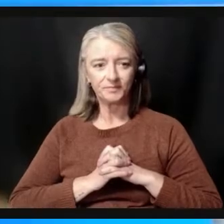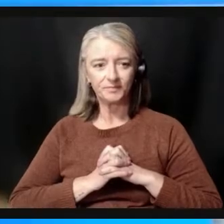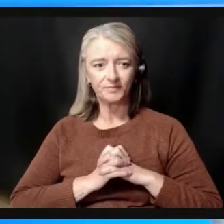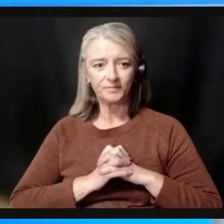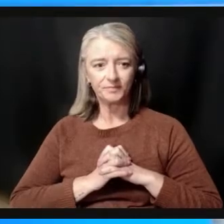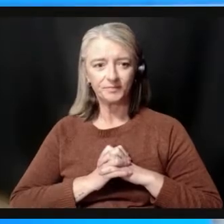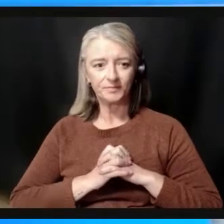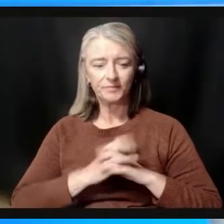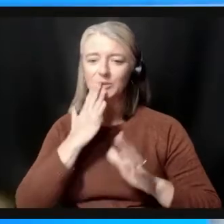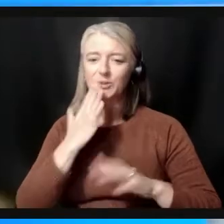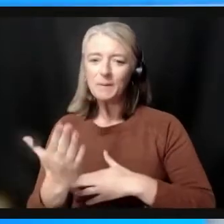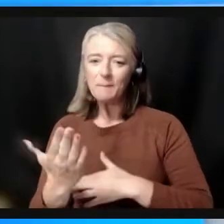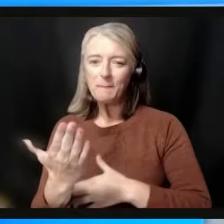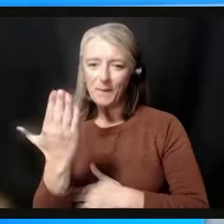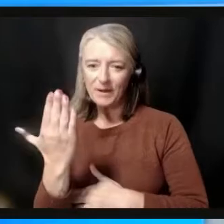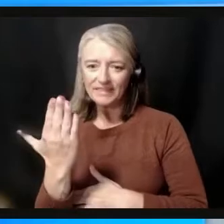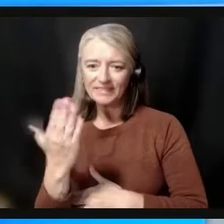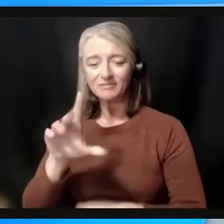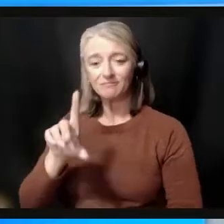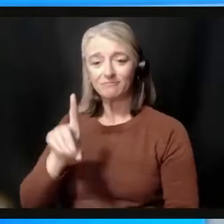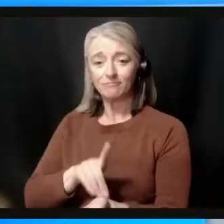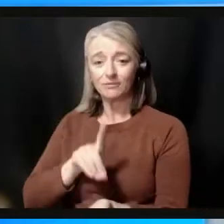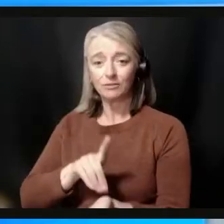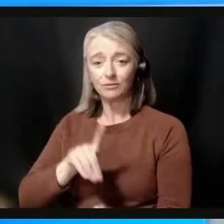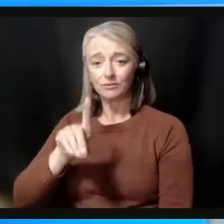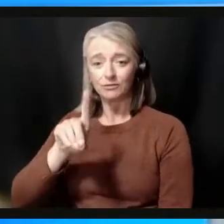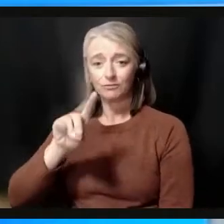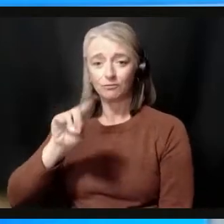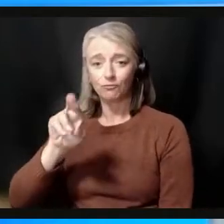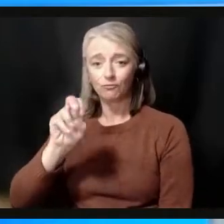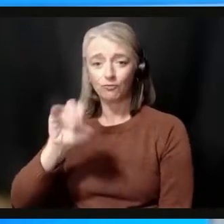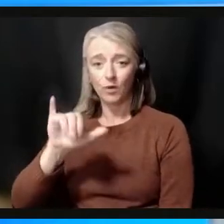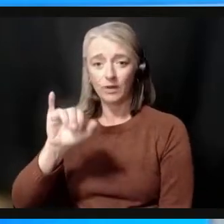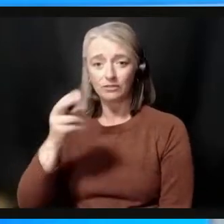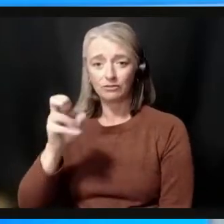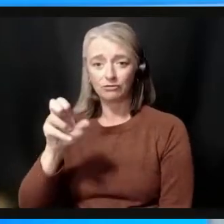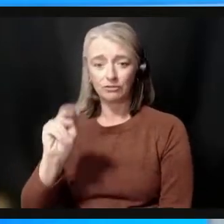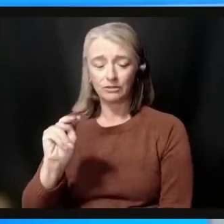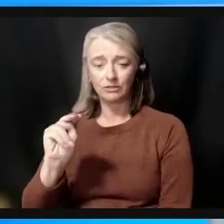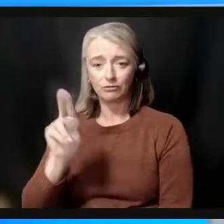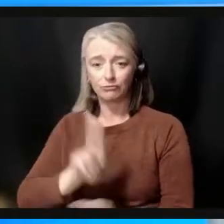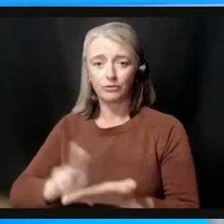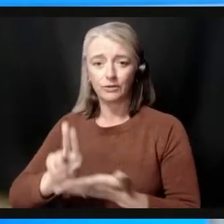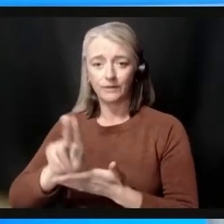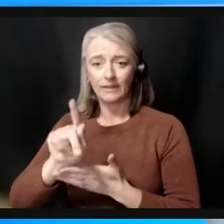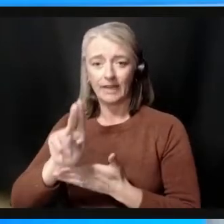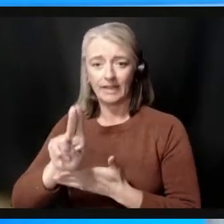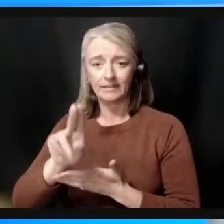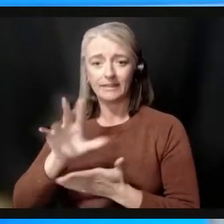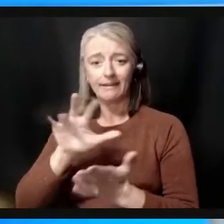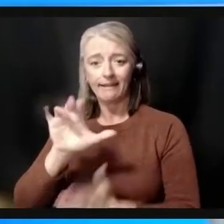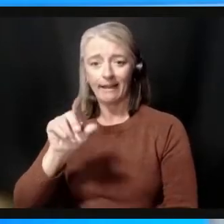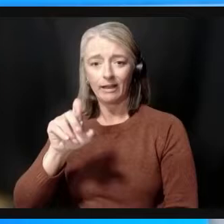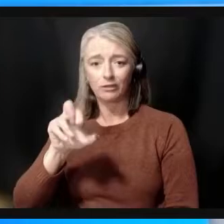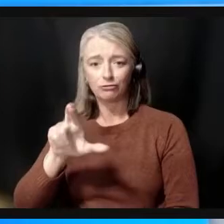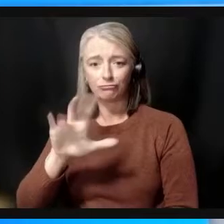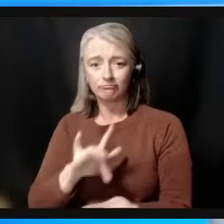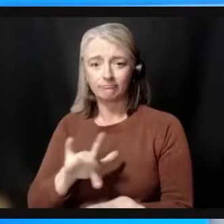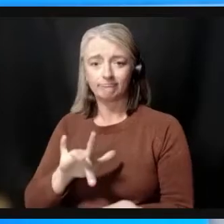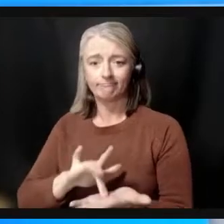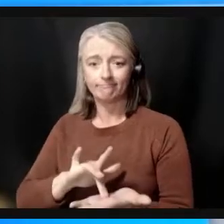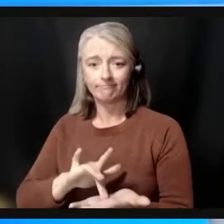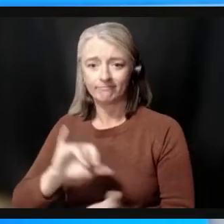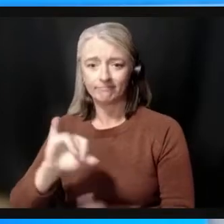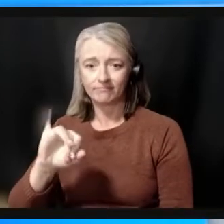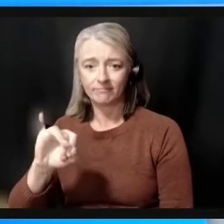Good morning. I'm Dr. Roy Jensen, Vice Chancellor and Director of the University of Kansas Cancer Center. Genes are pieces of DNA